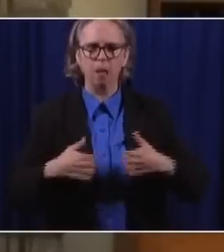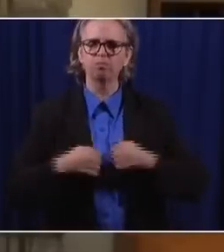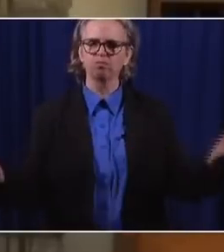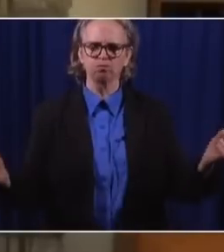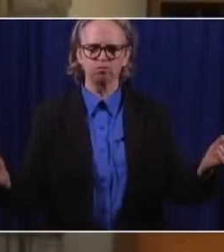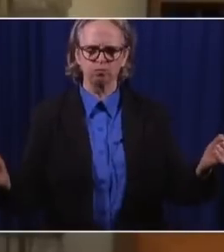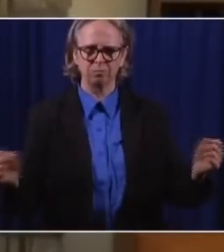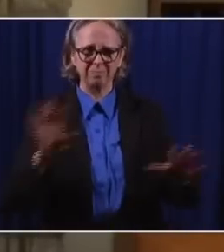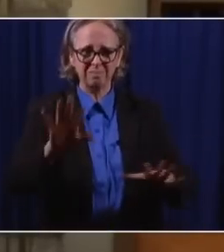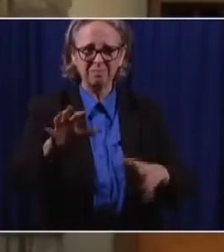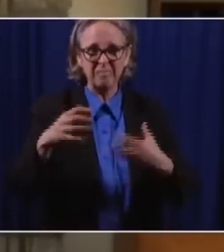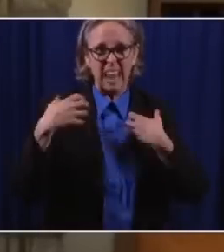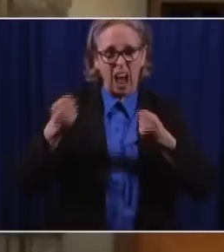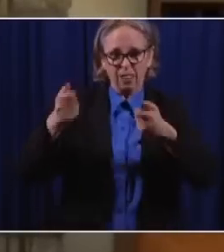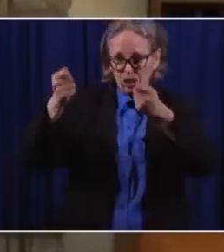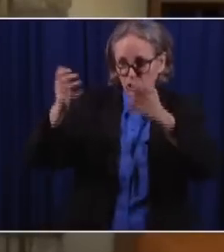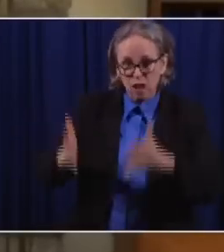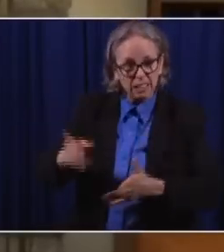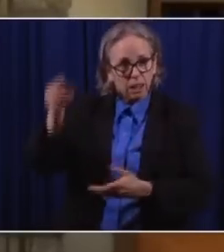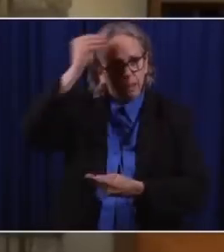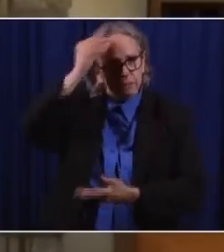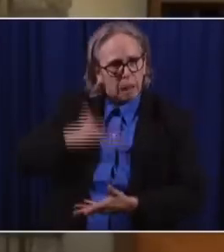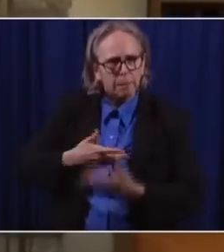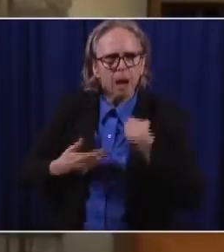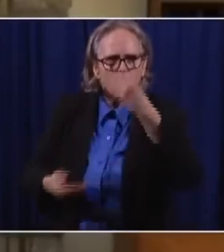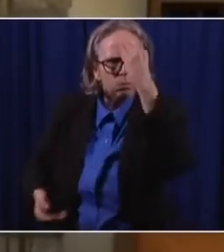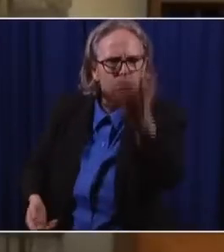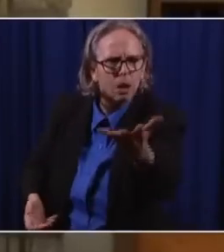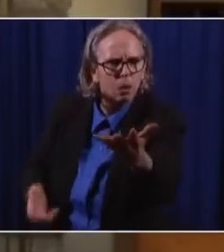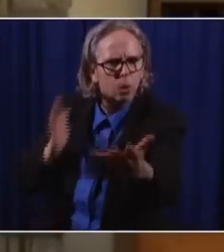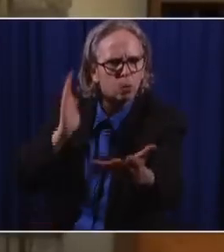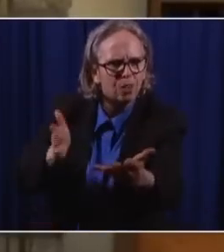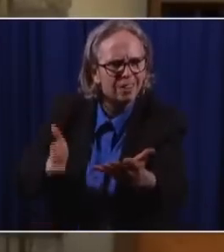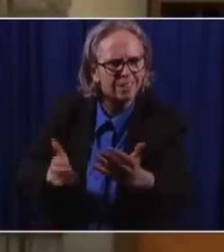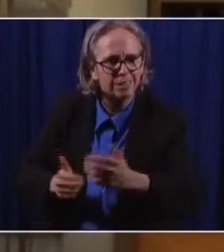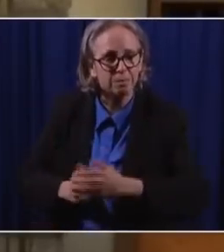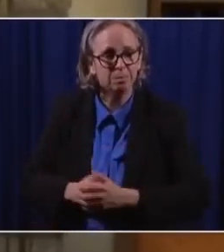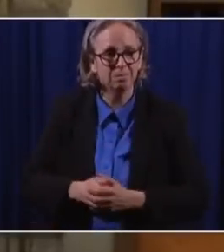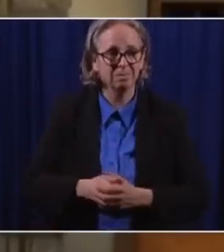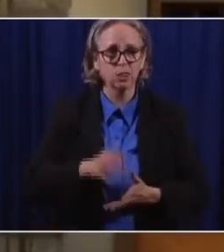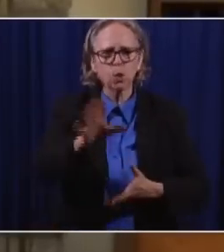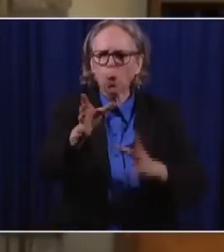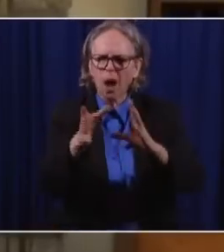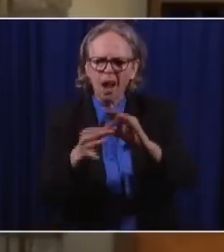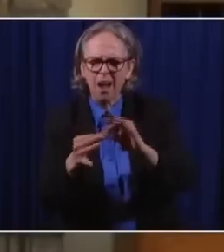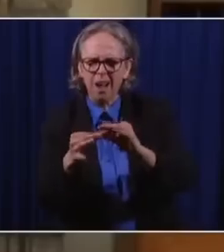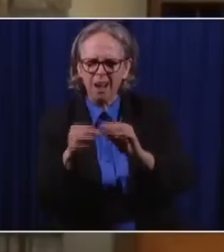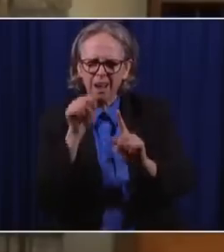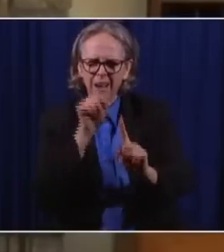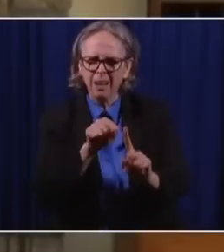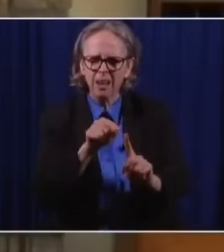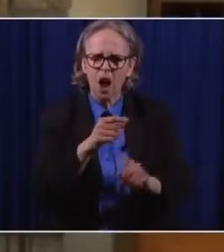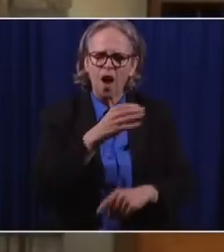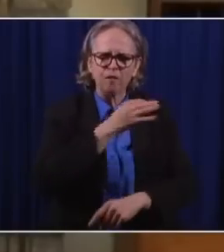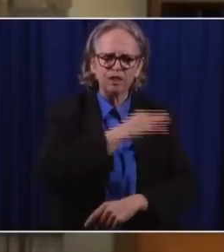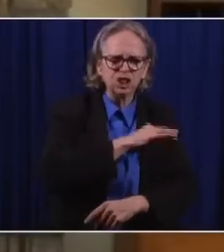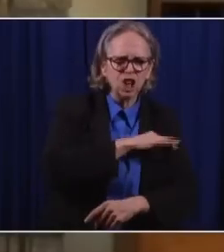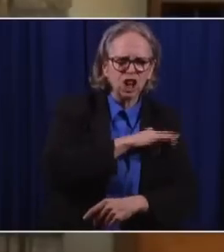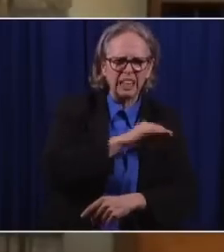us. Now, you mentioned fraternal lodges. We've seen some horrible cases come out